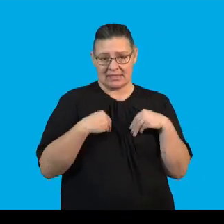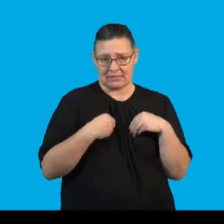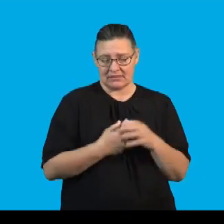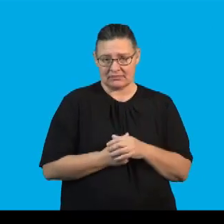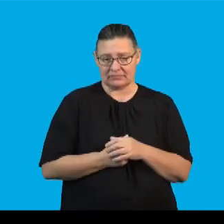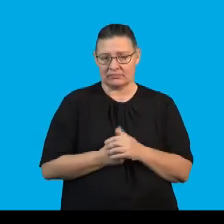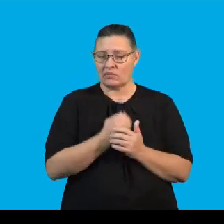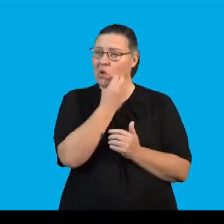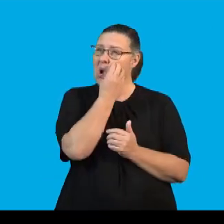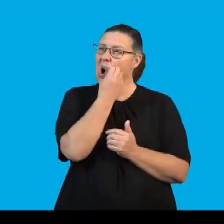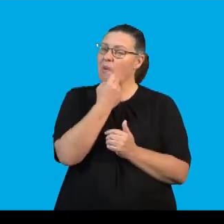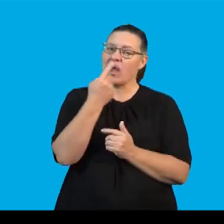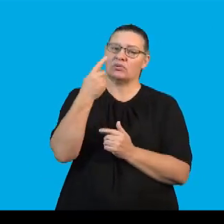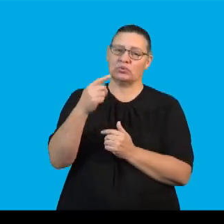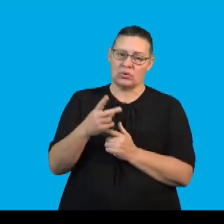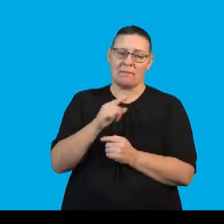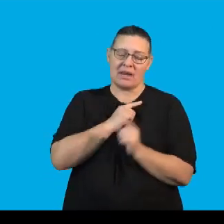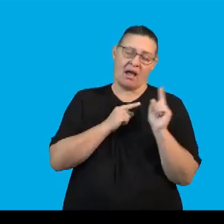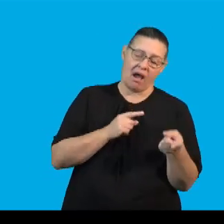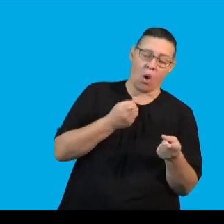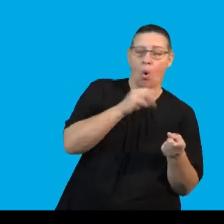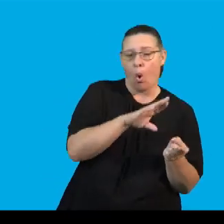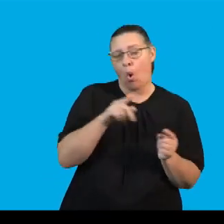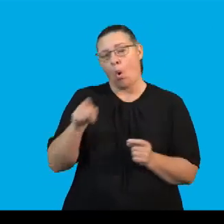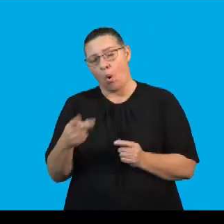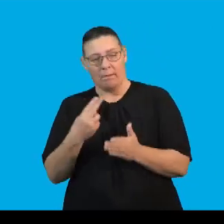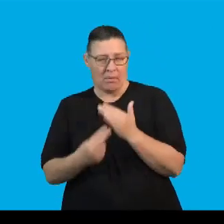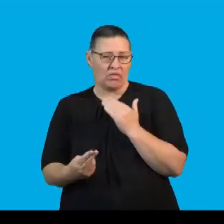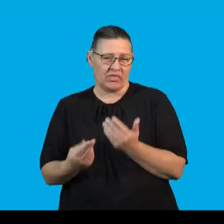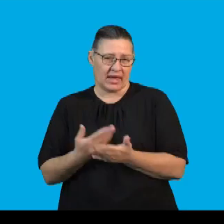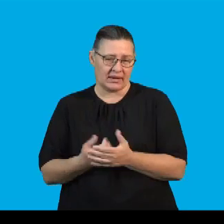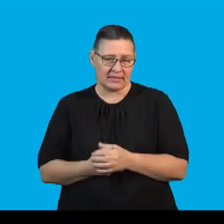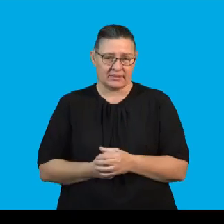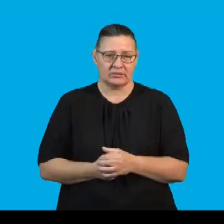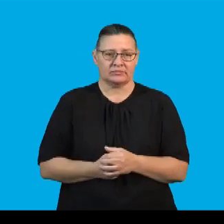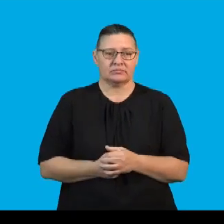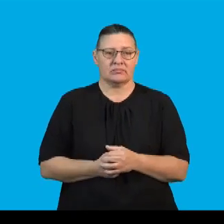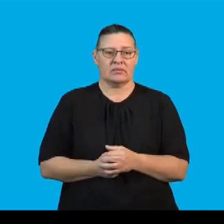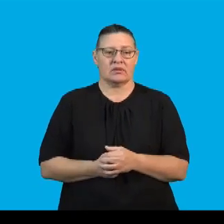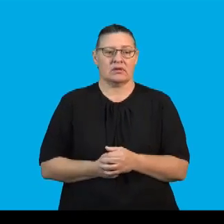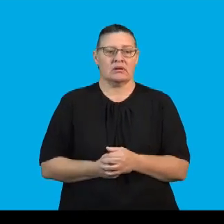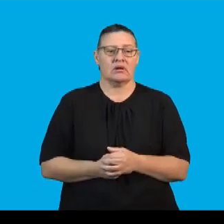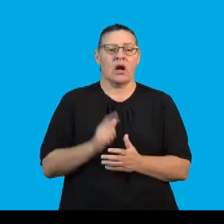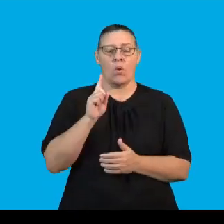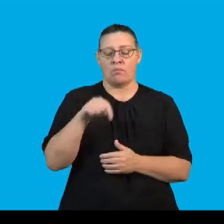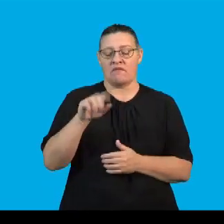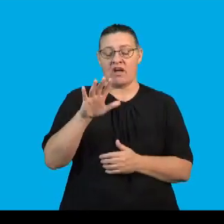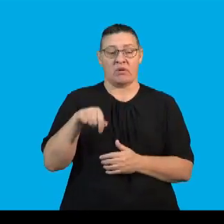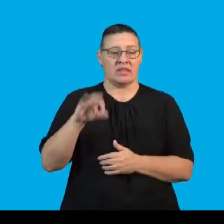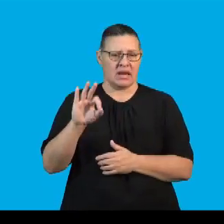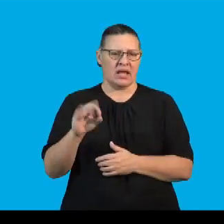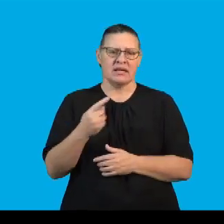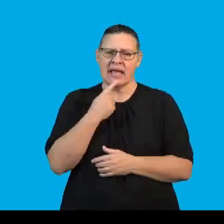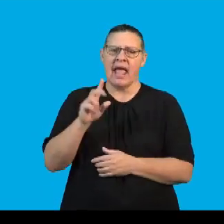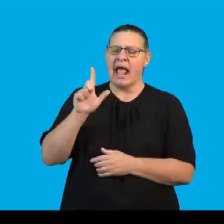are acceptable. Although I gave 2 ticks, I'm just indicating that you can get marks for both. 153, state